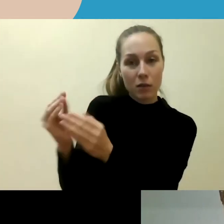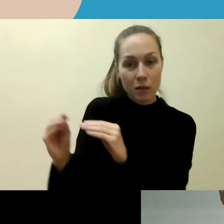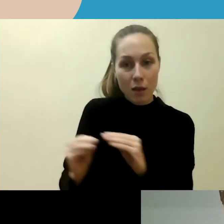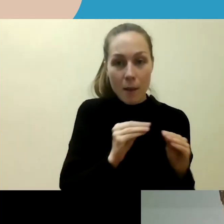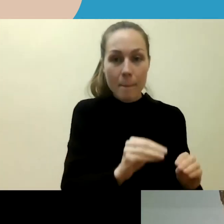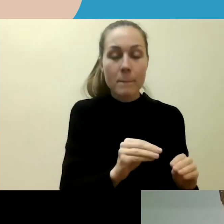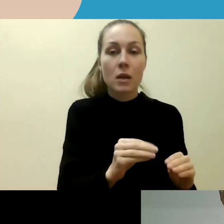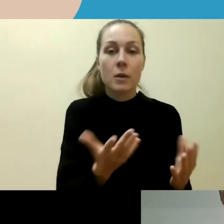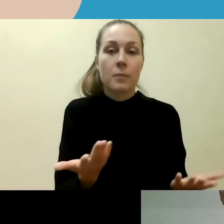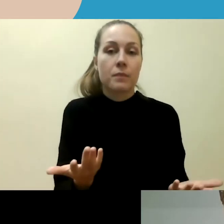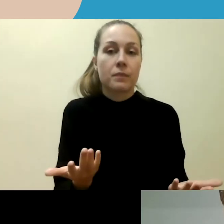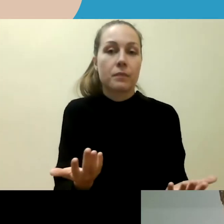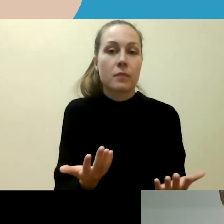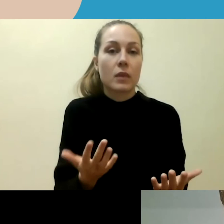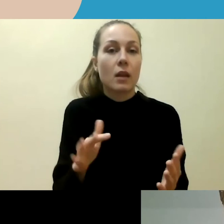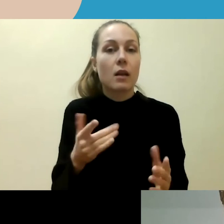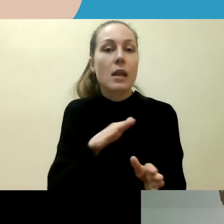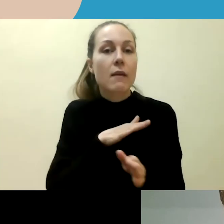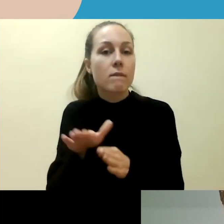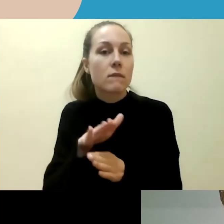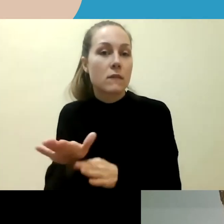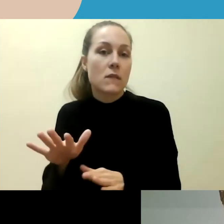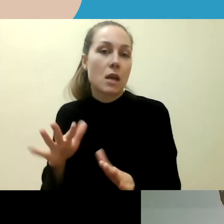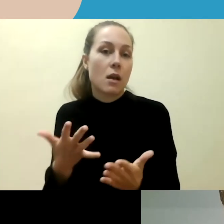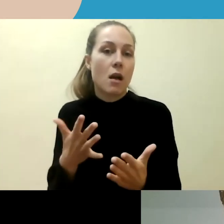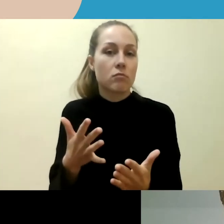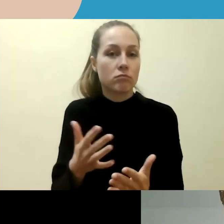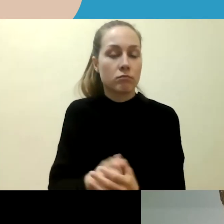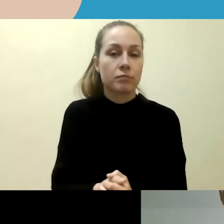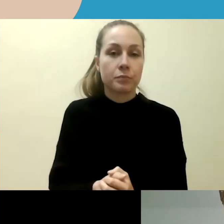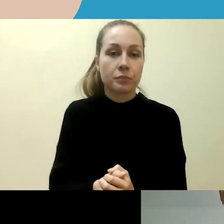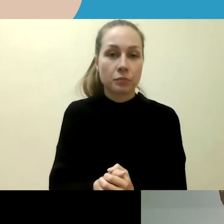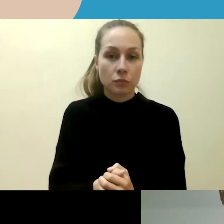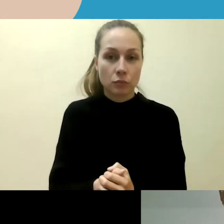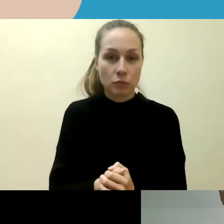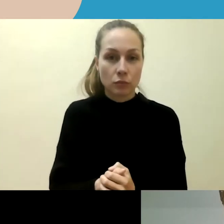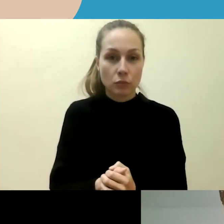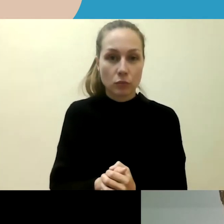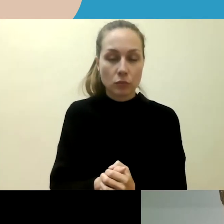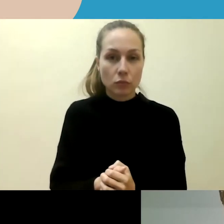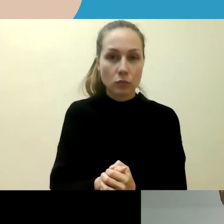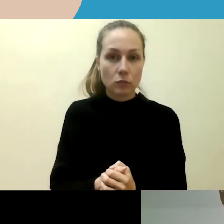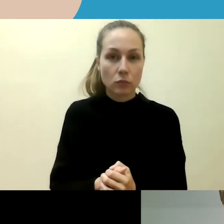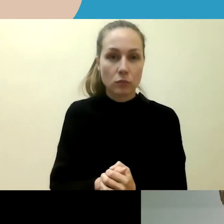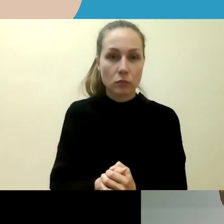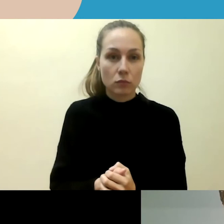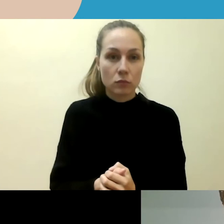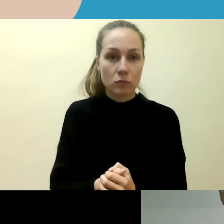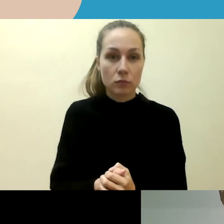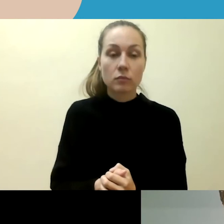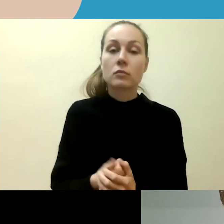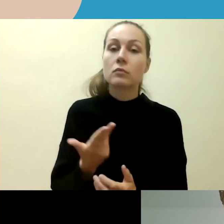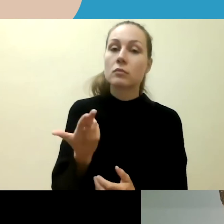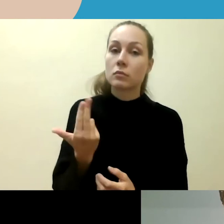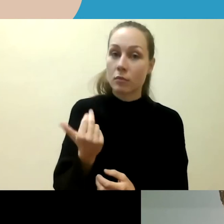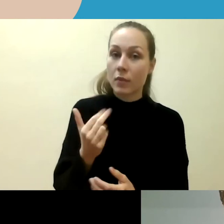it comes to best practices, what are your expectations? What do you think it would be purposeful to